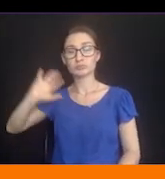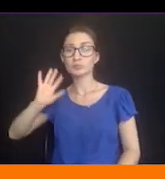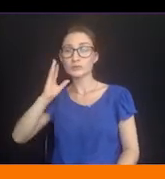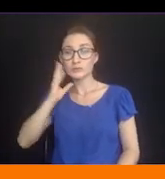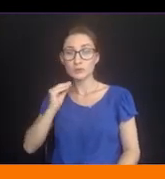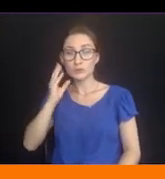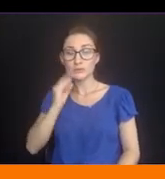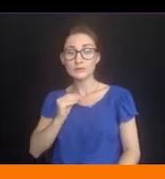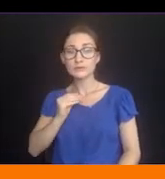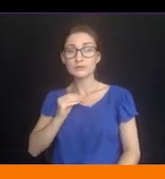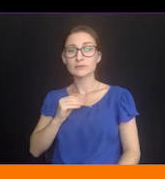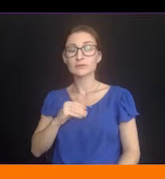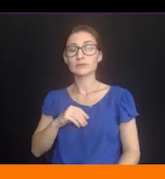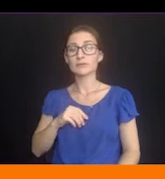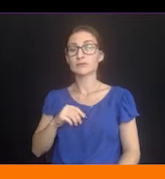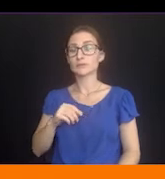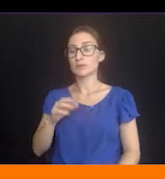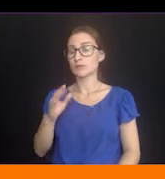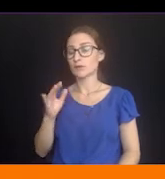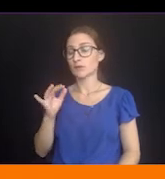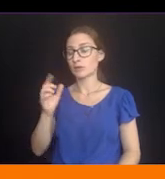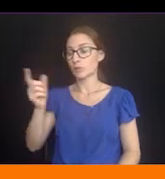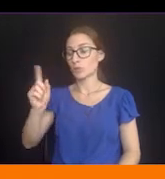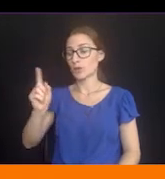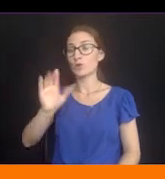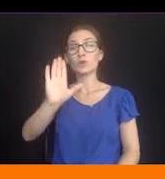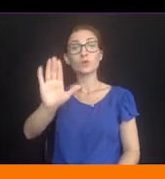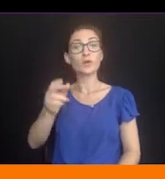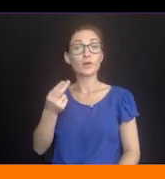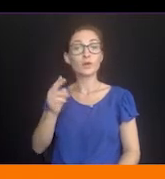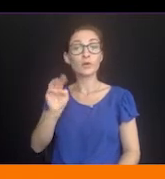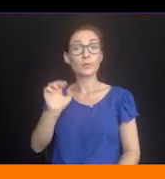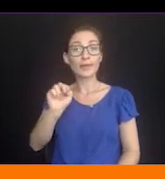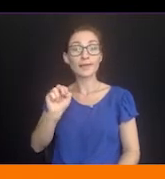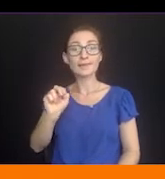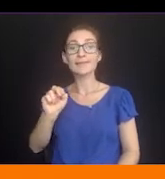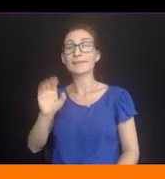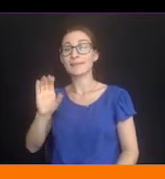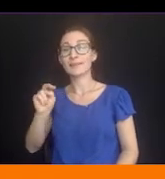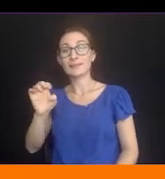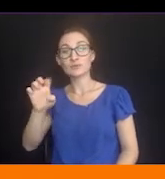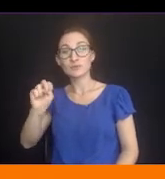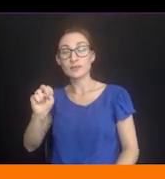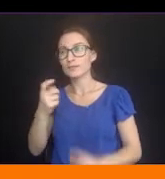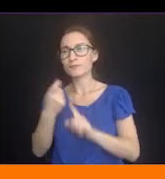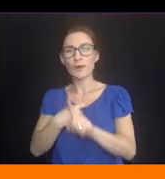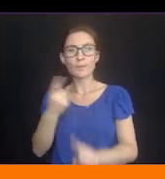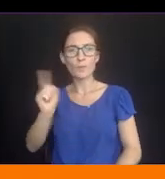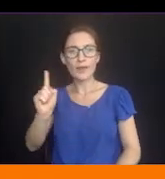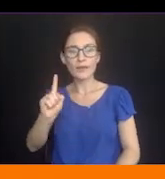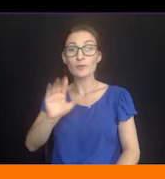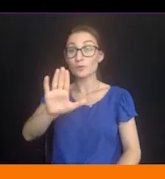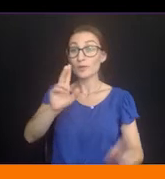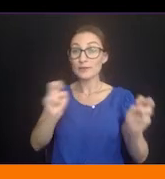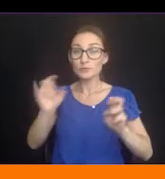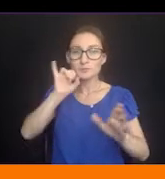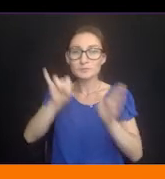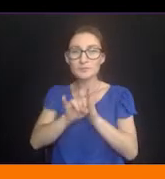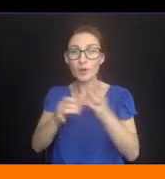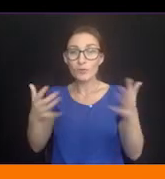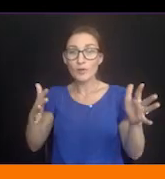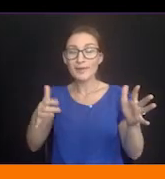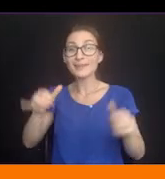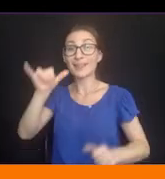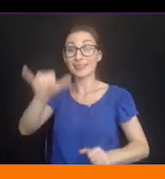know what your childhood has been and where you've gotten your human